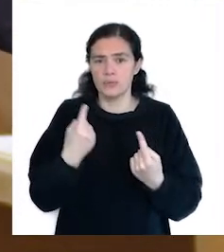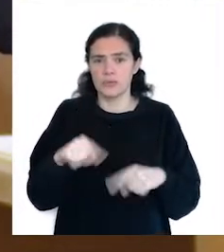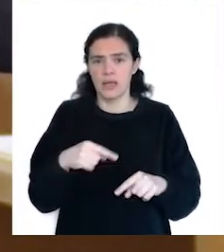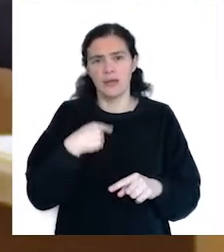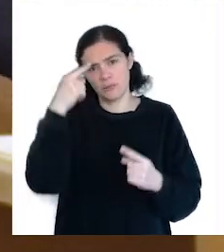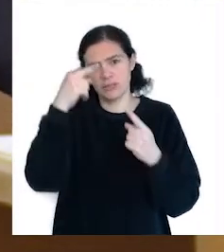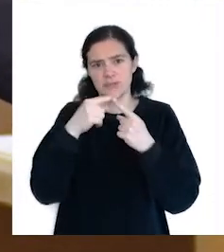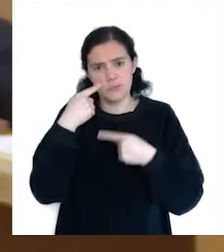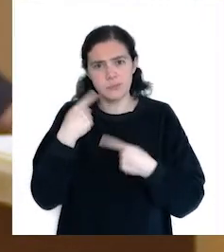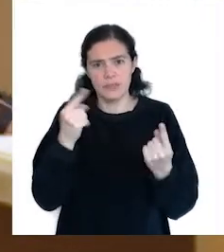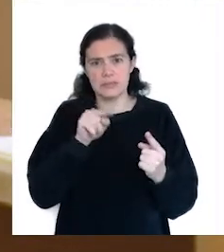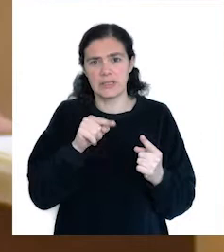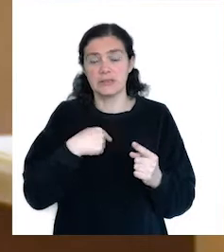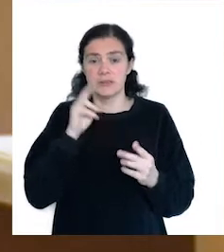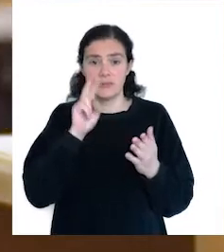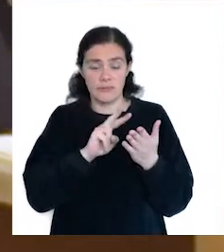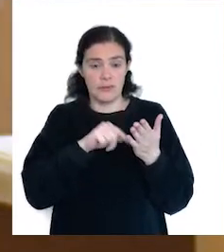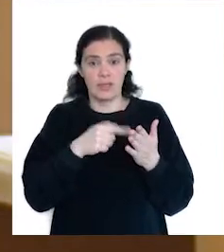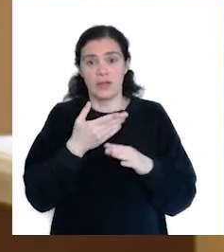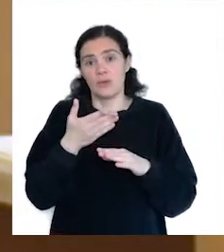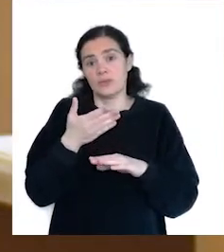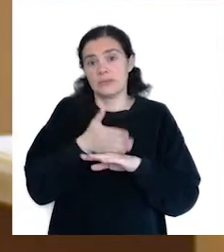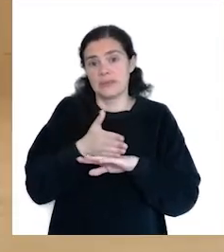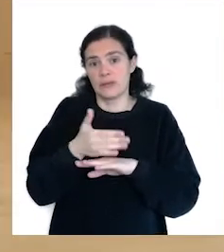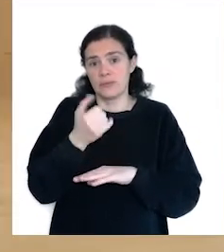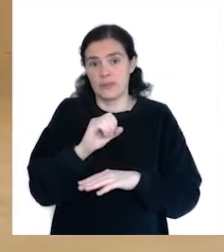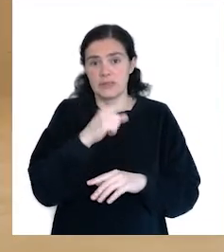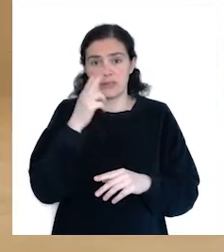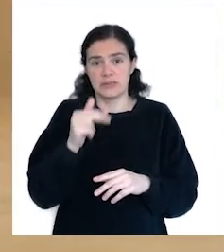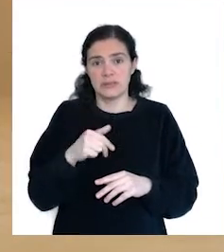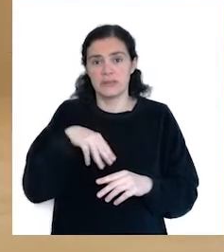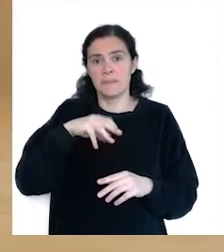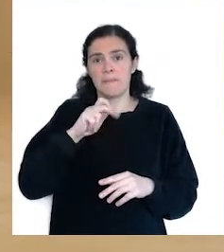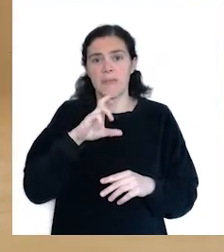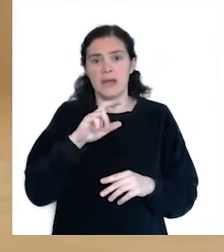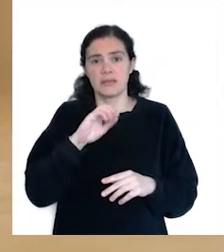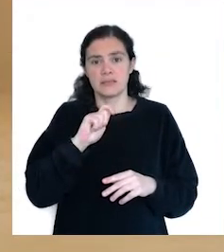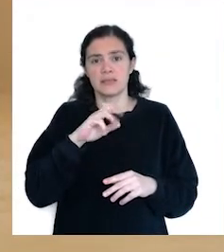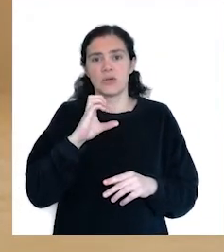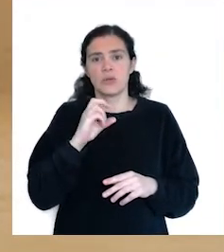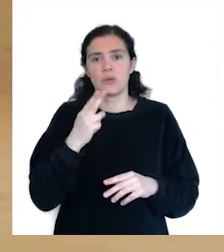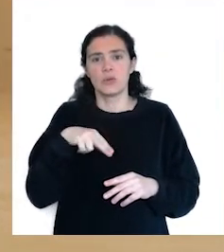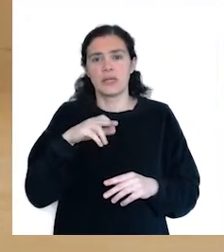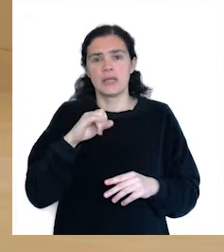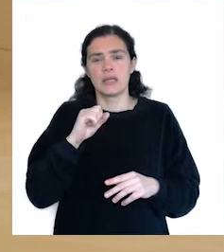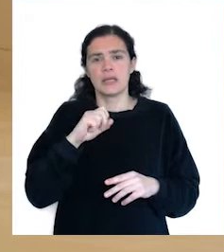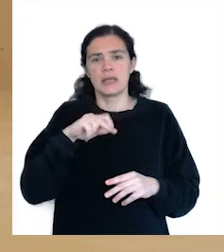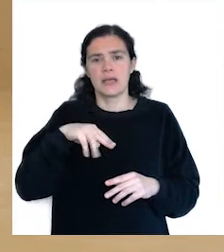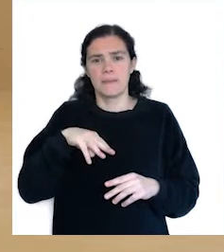books just to illustrate that. You know, if I look at the 20th century, an artist like Merce